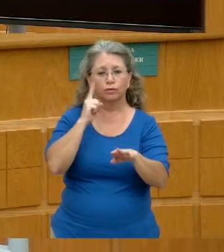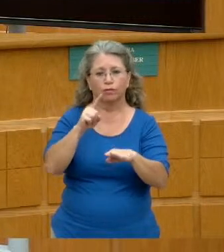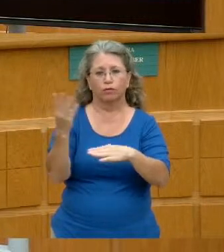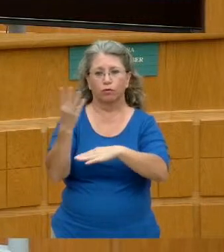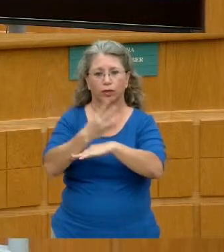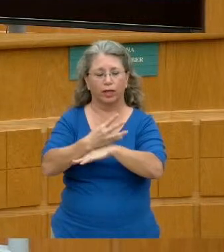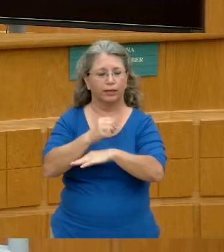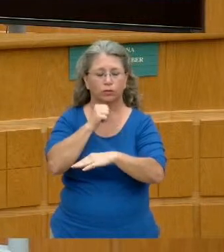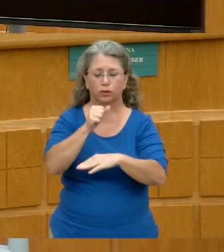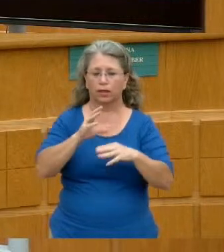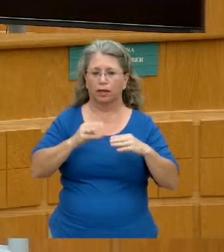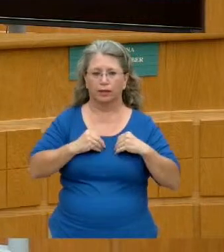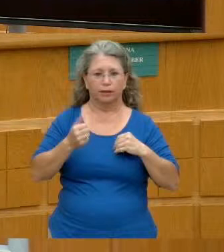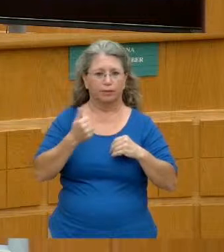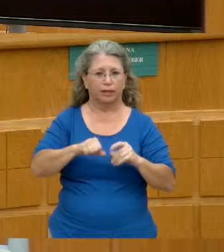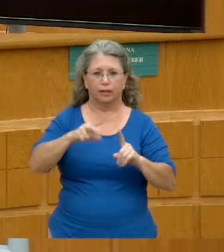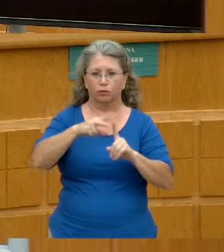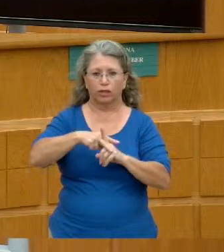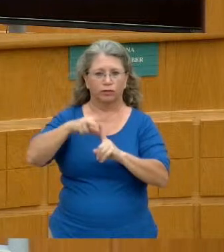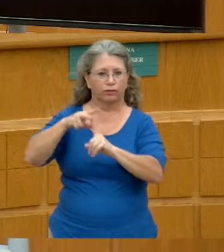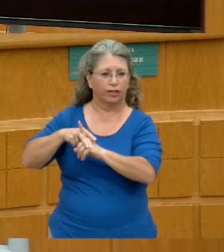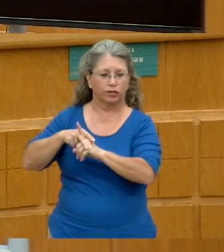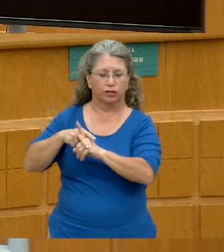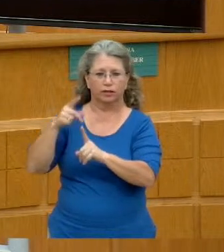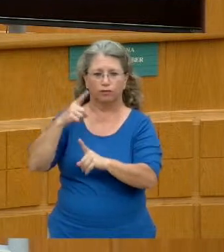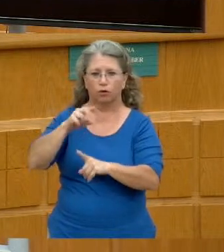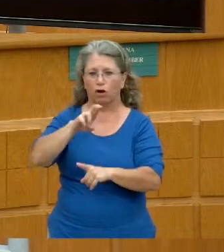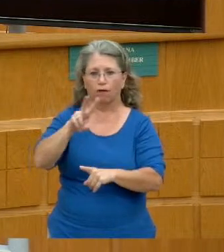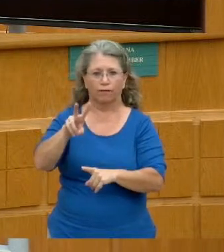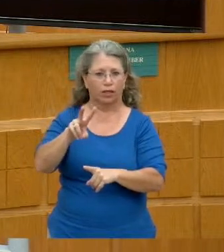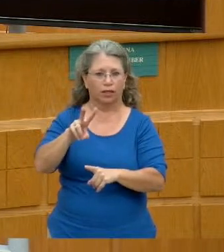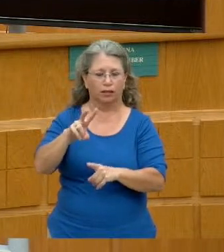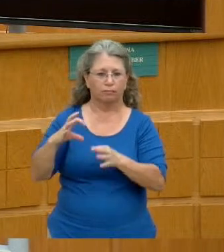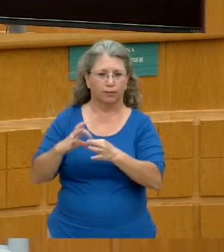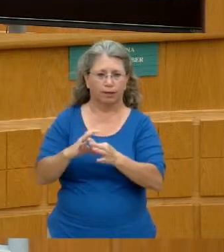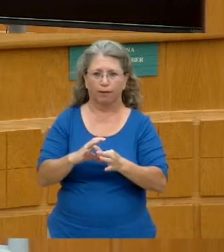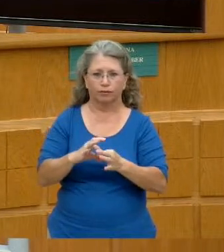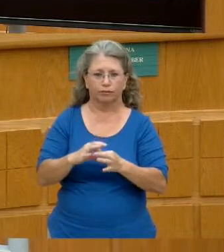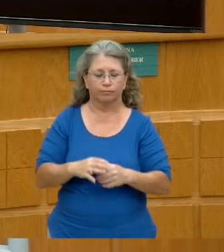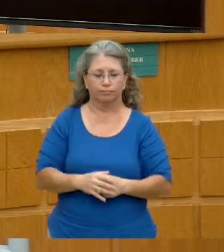taking any reservations for RV hookup as well.